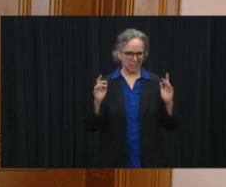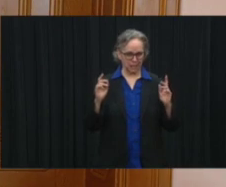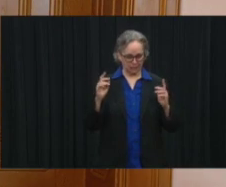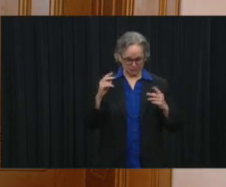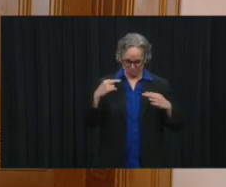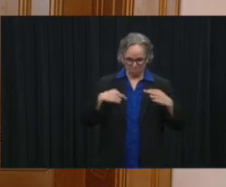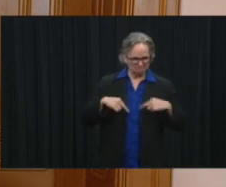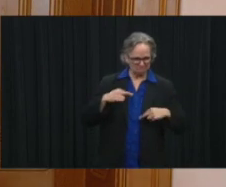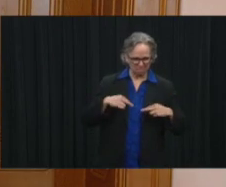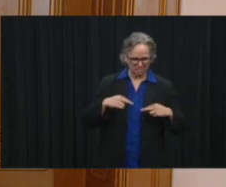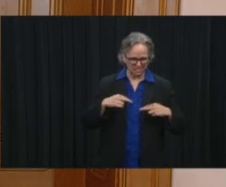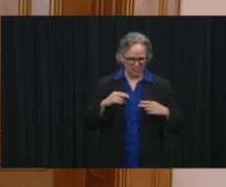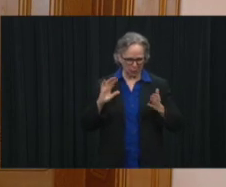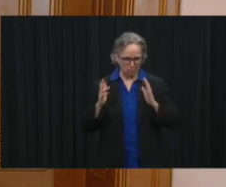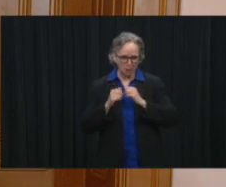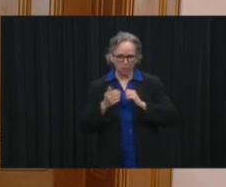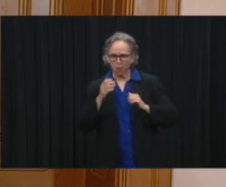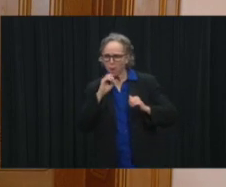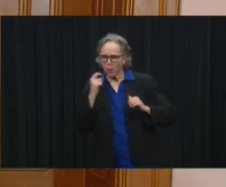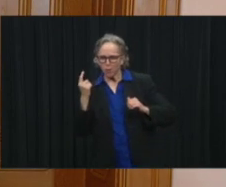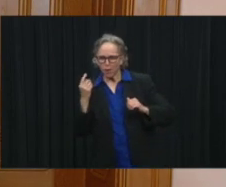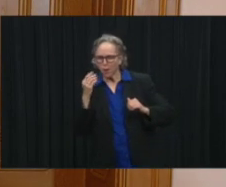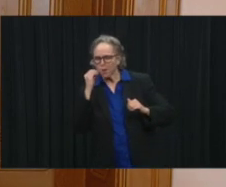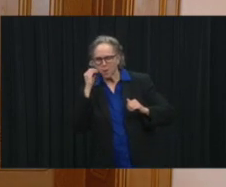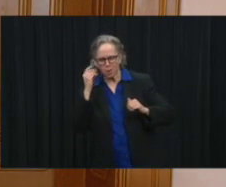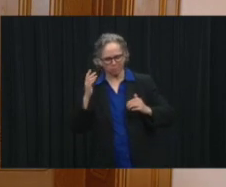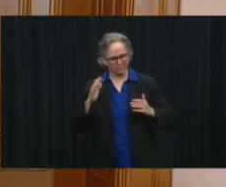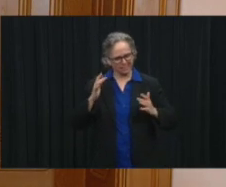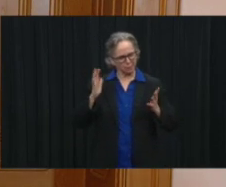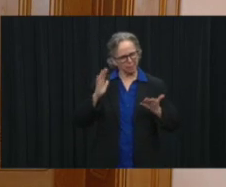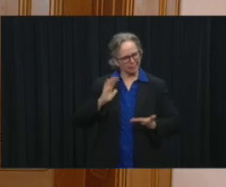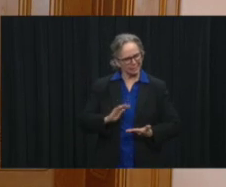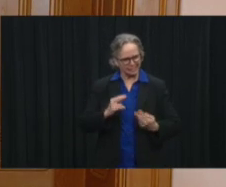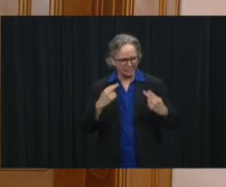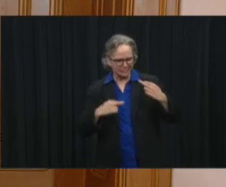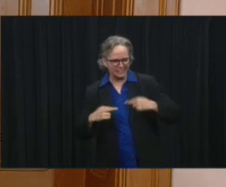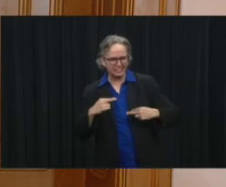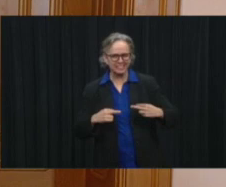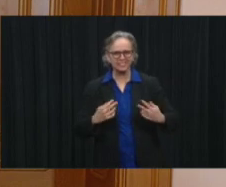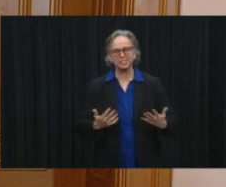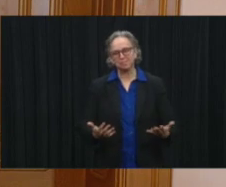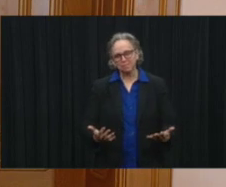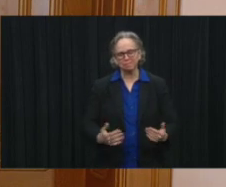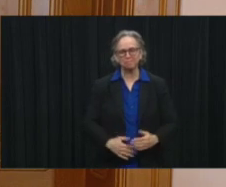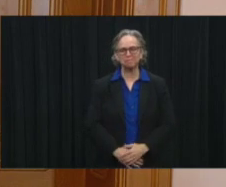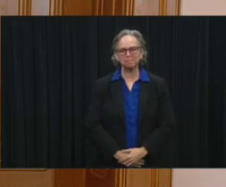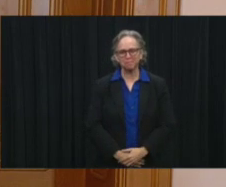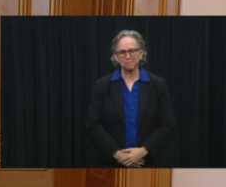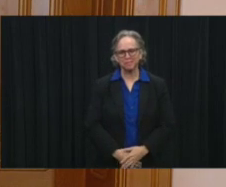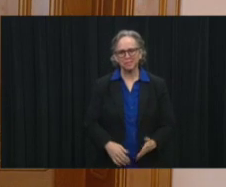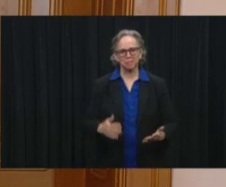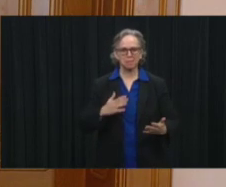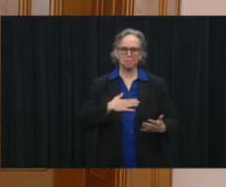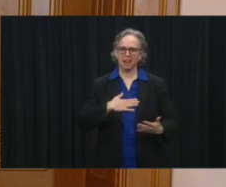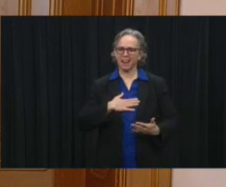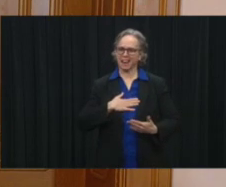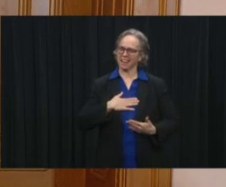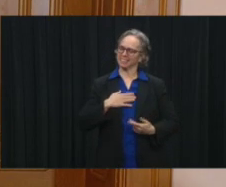but it's the Indian tie of the day. A little